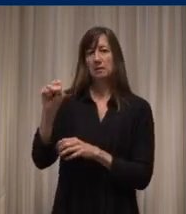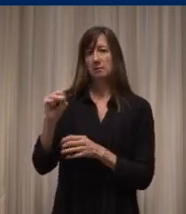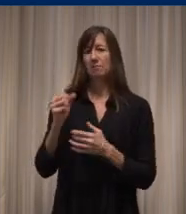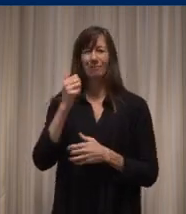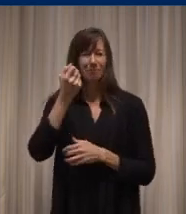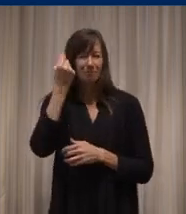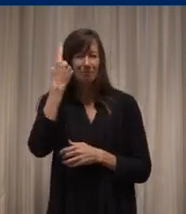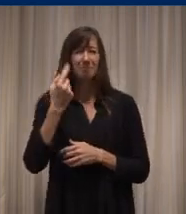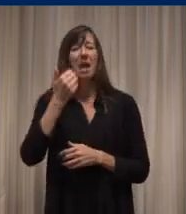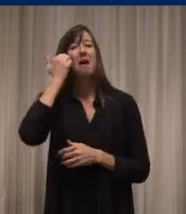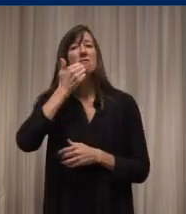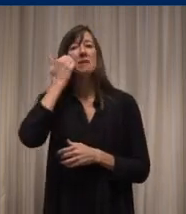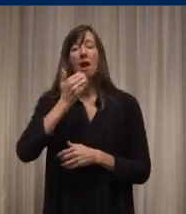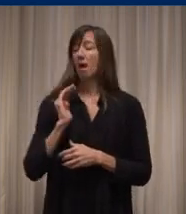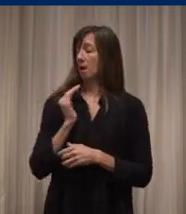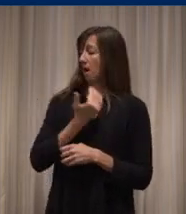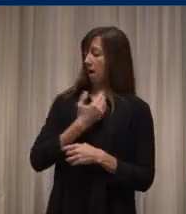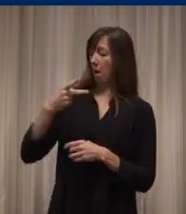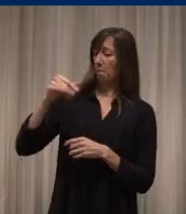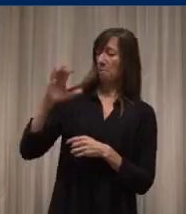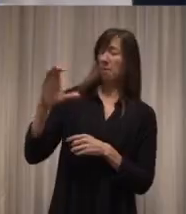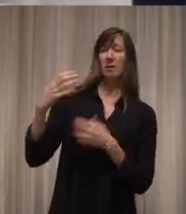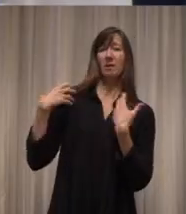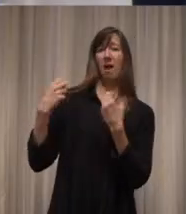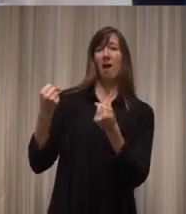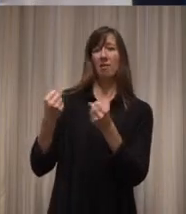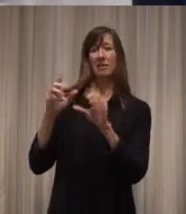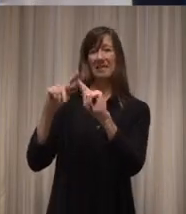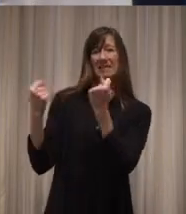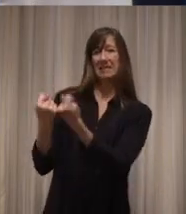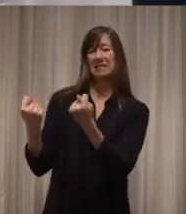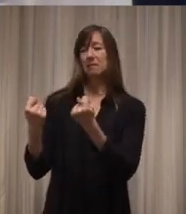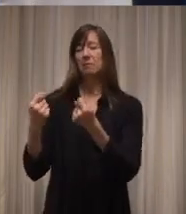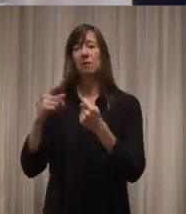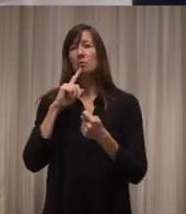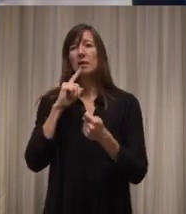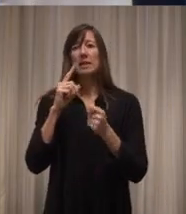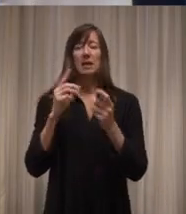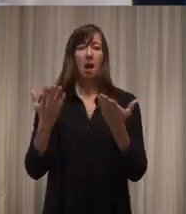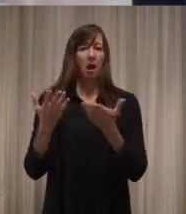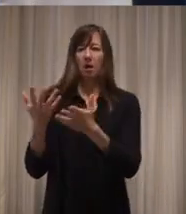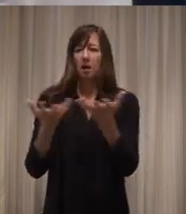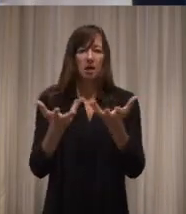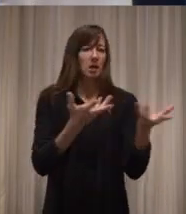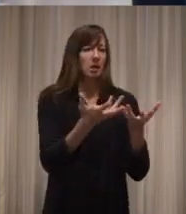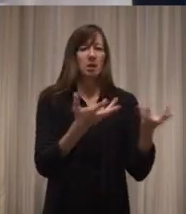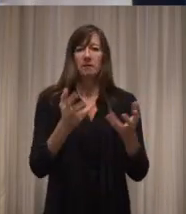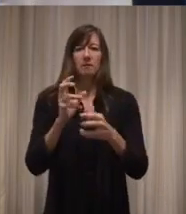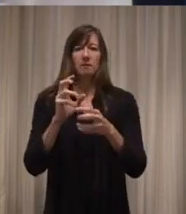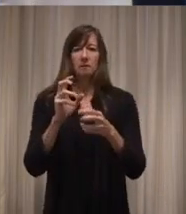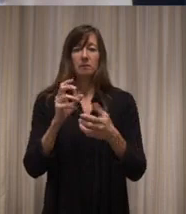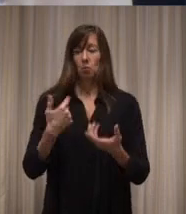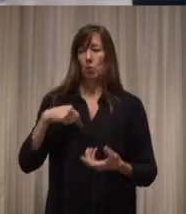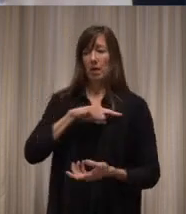team, our nurses and staff, are clearing cases, meaning every day we're talking to those folks